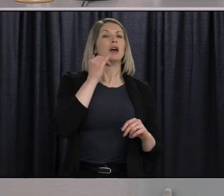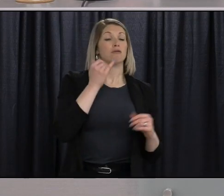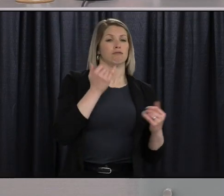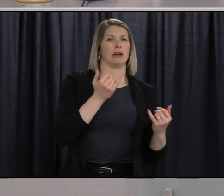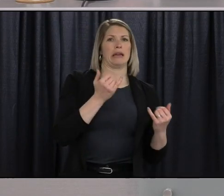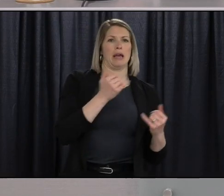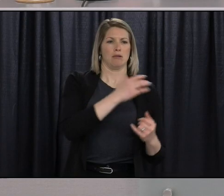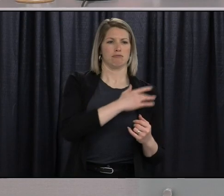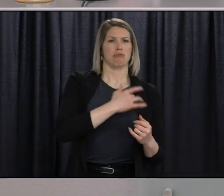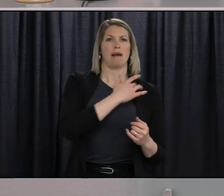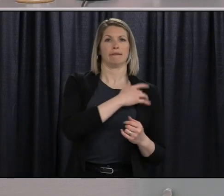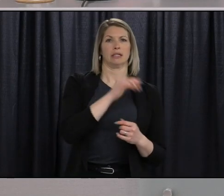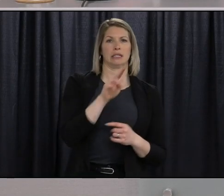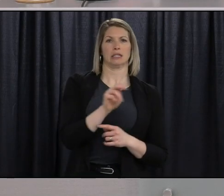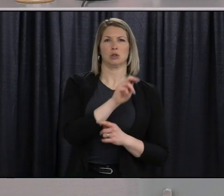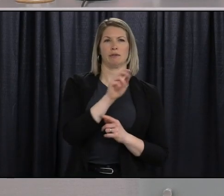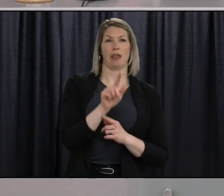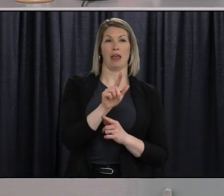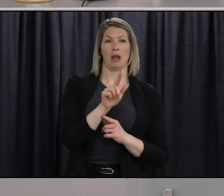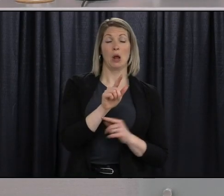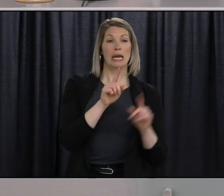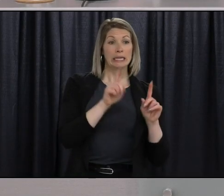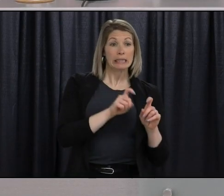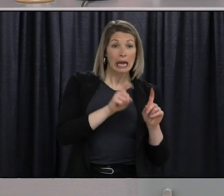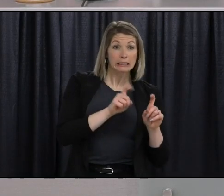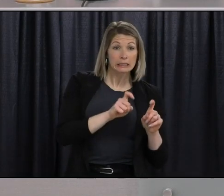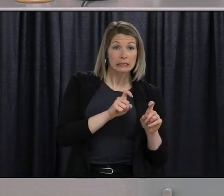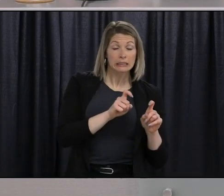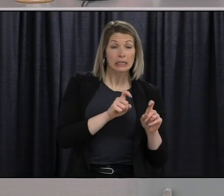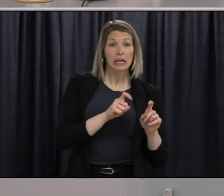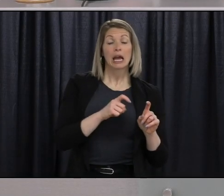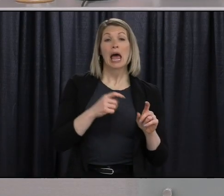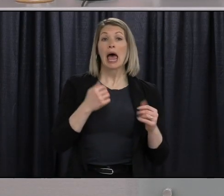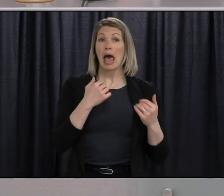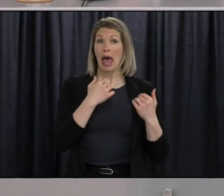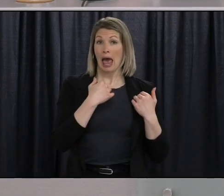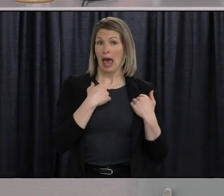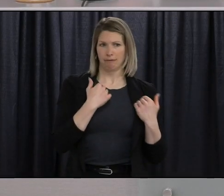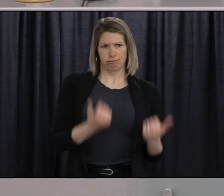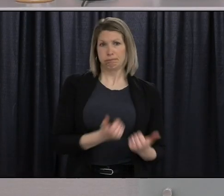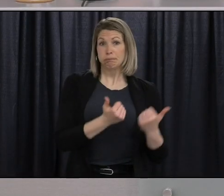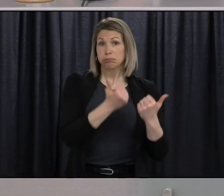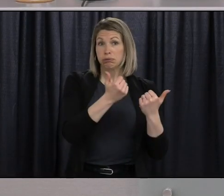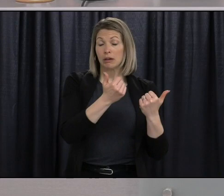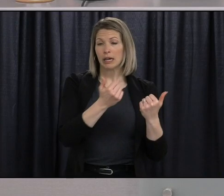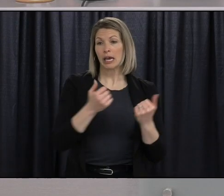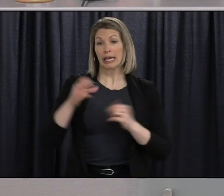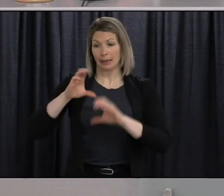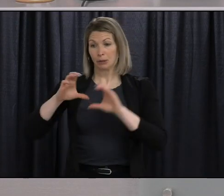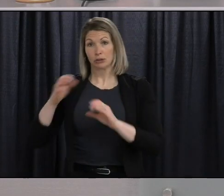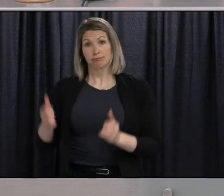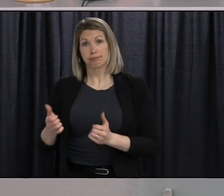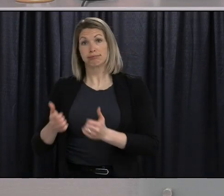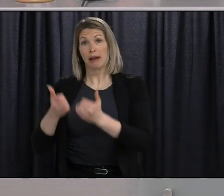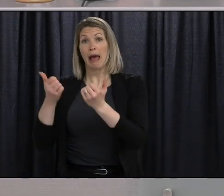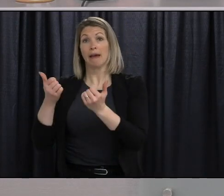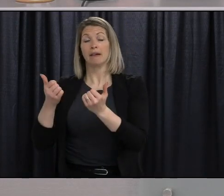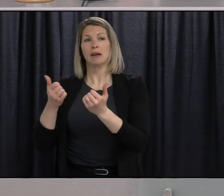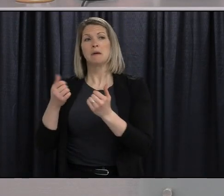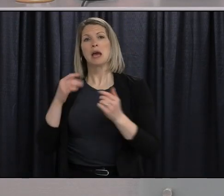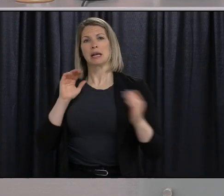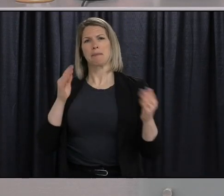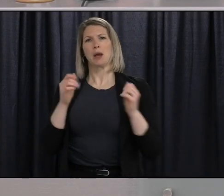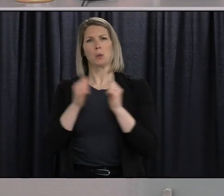expanded criteria. So, could we possibly use that extra testing capacity that we have to, maybe enable some things to open up to provide